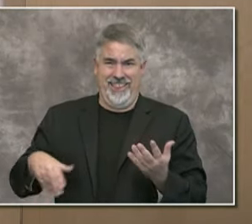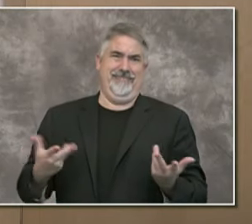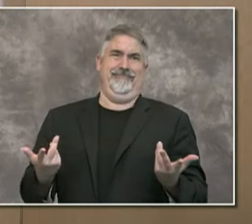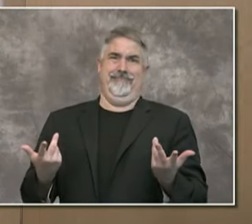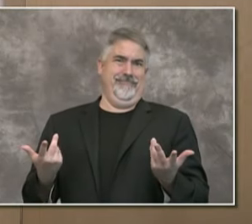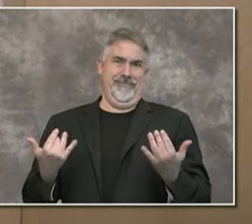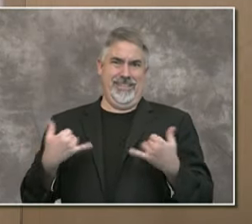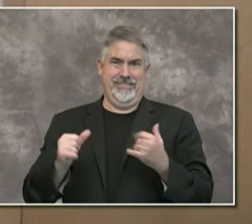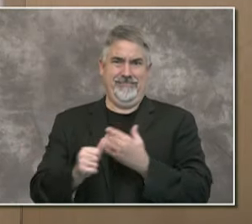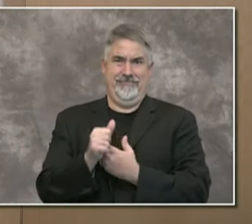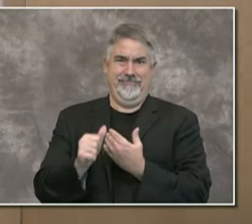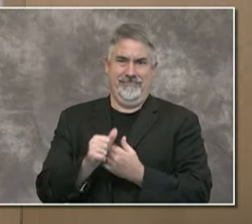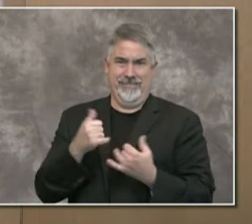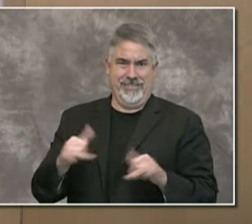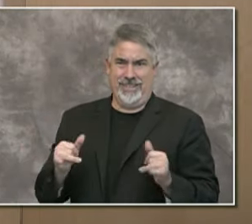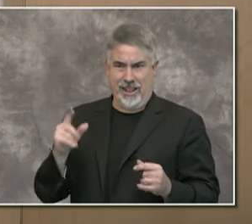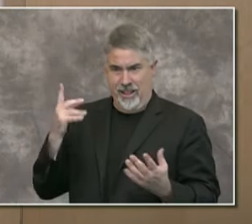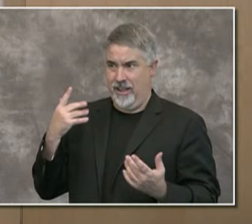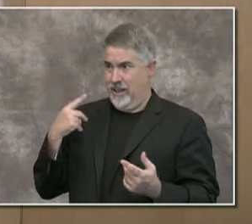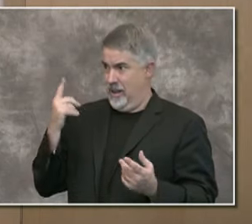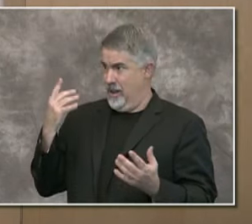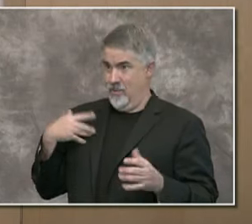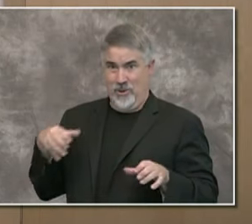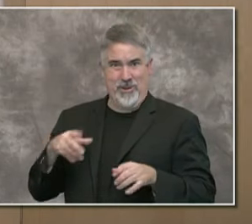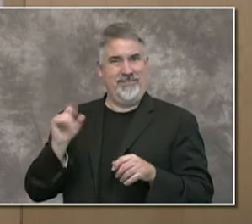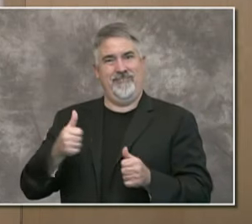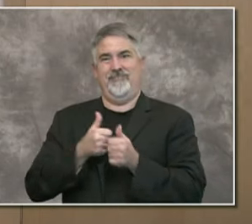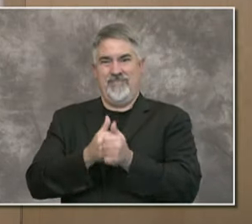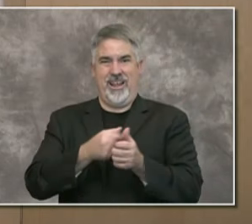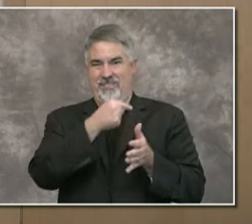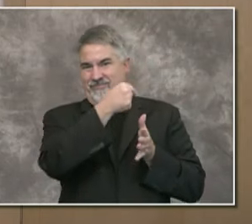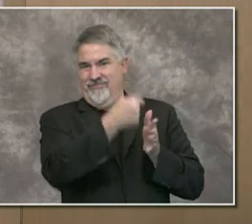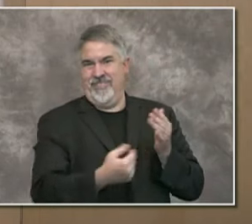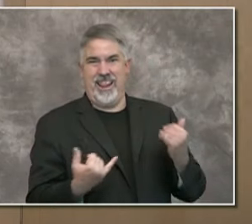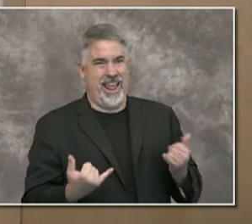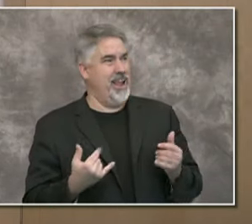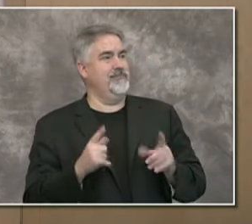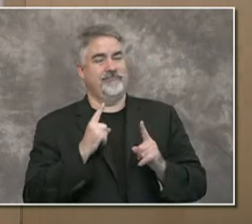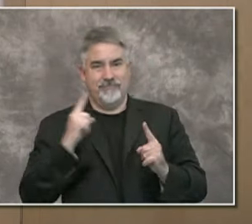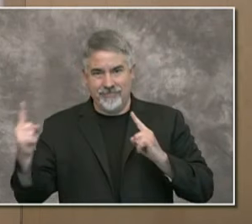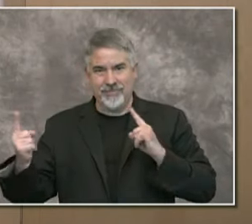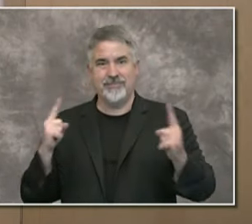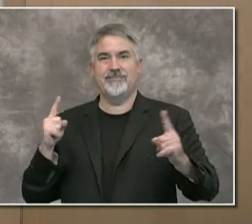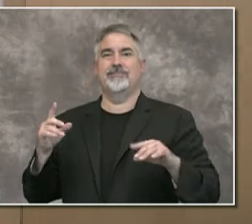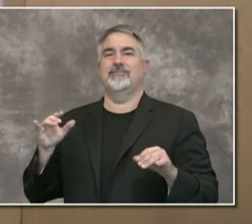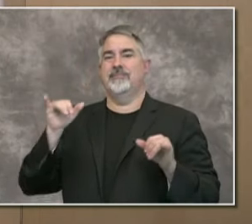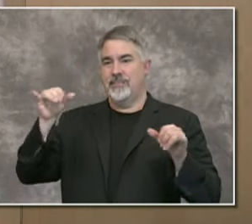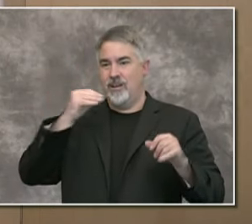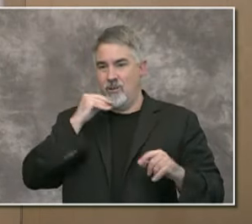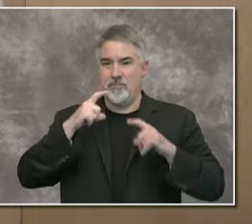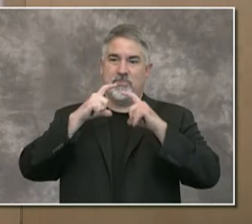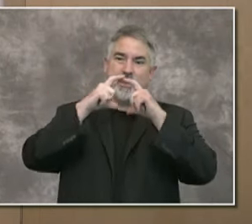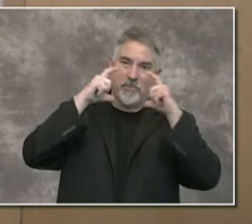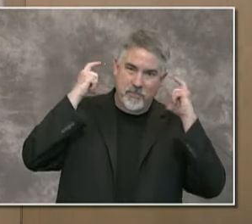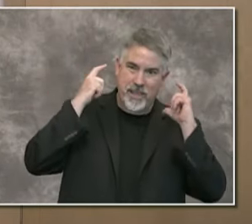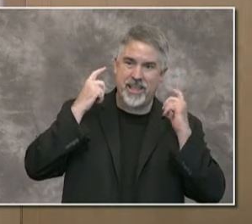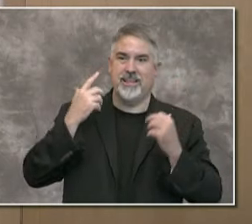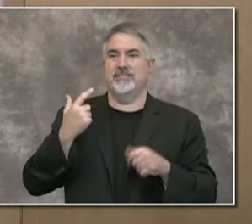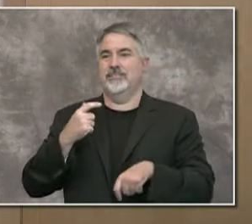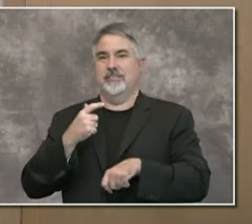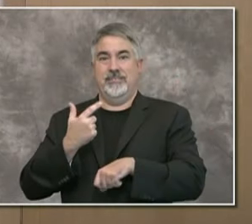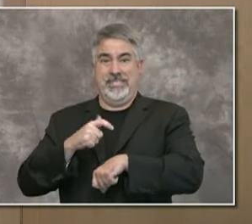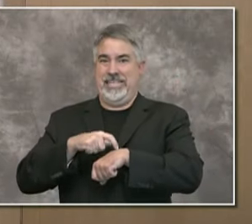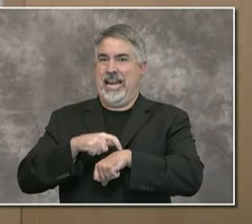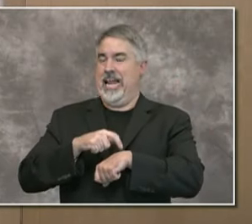are doing is really buying us time until those two factors can be implemented. We know it's going to be at least